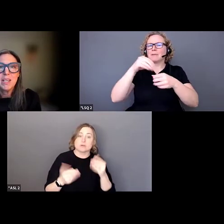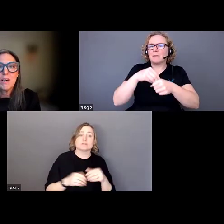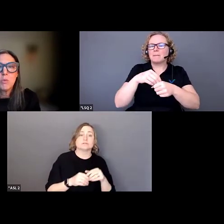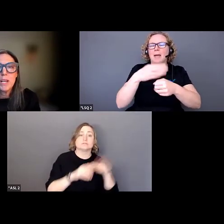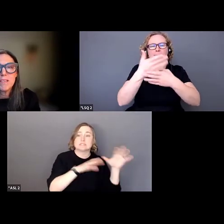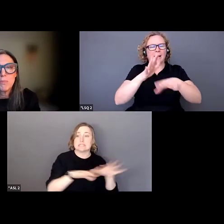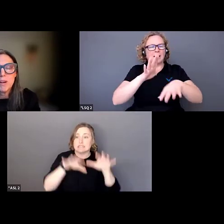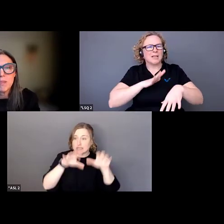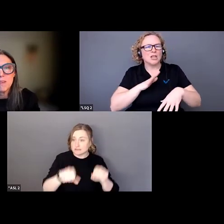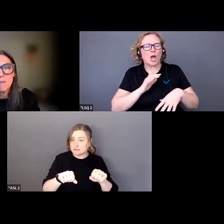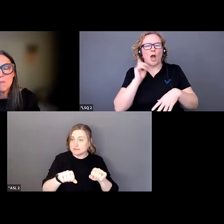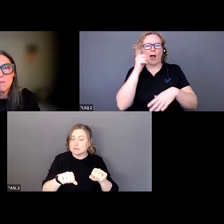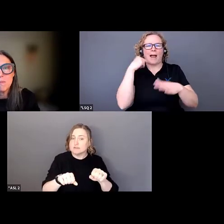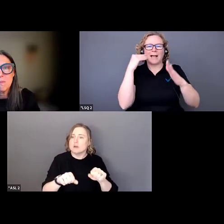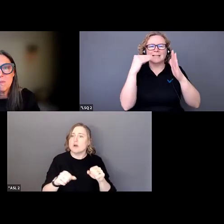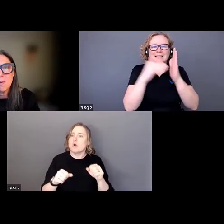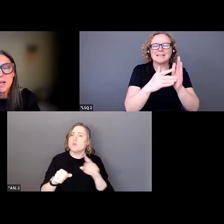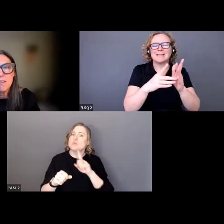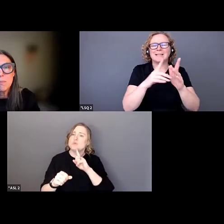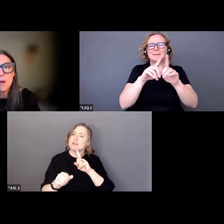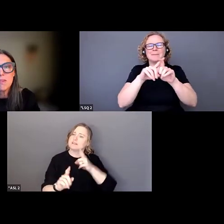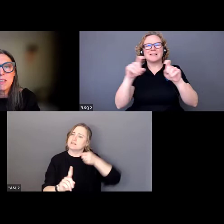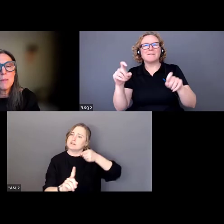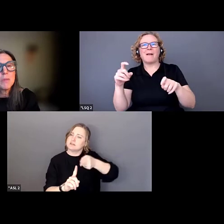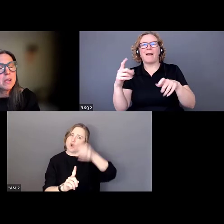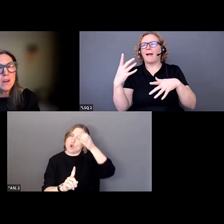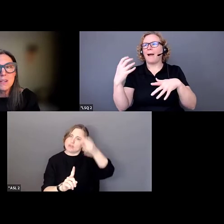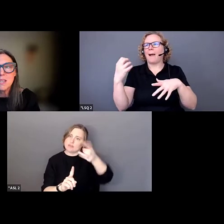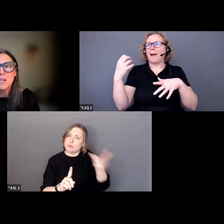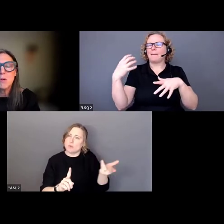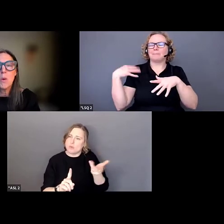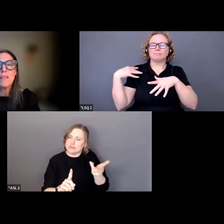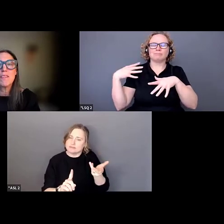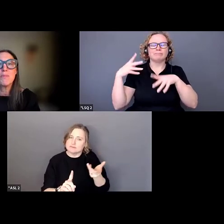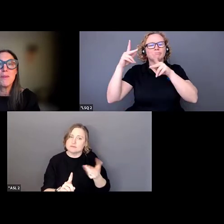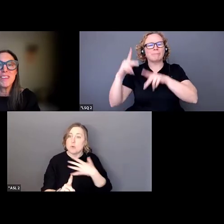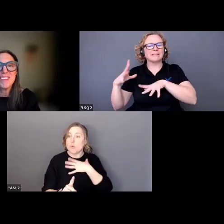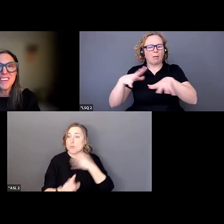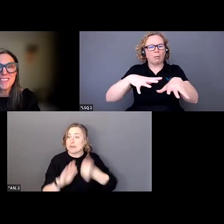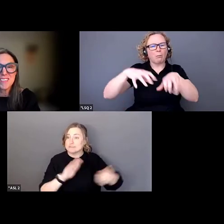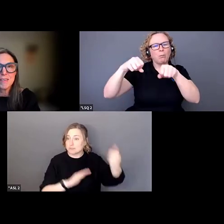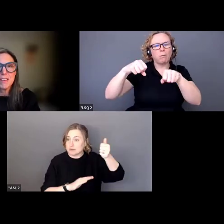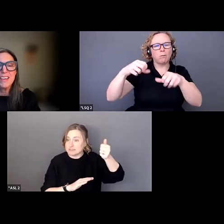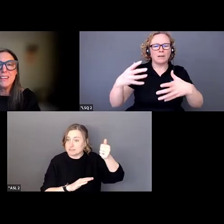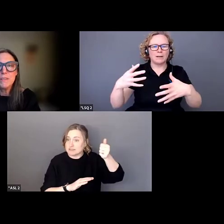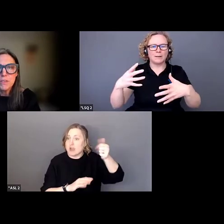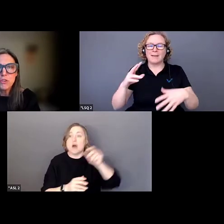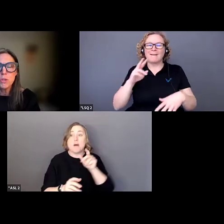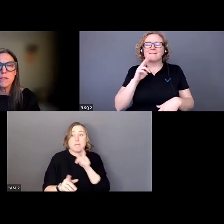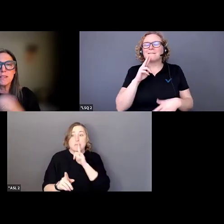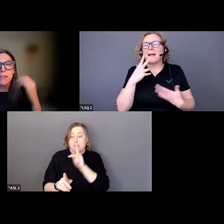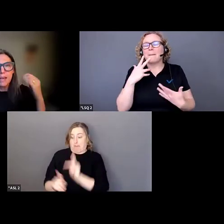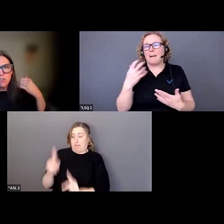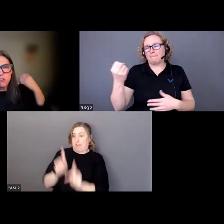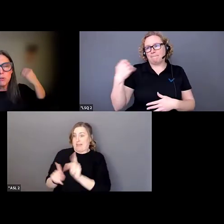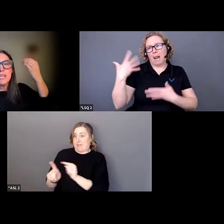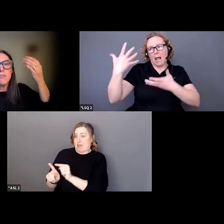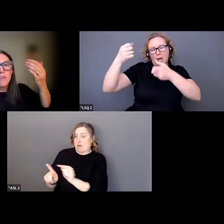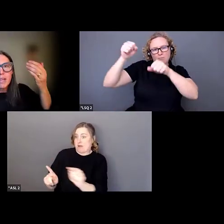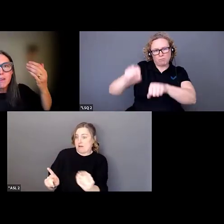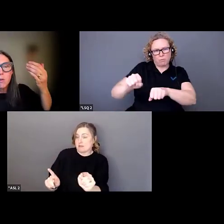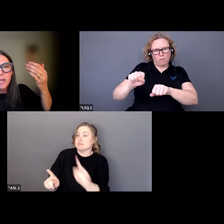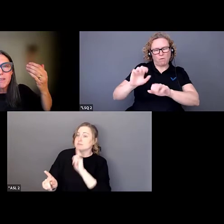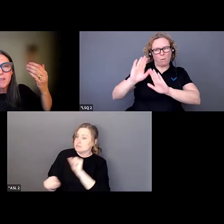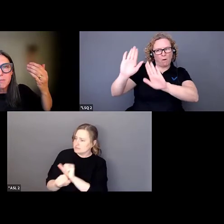system of white supremacy. White supremacy, and I'm not talking here about white supremacists, individuals